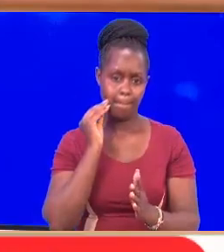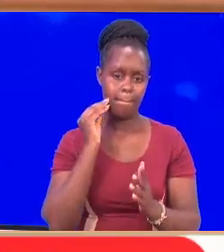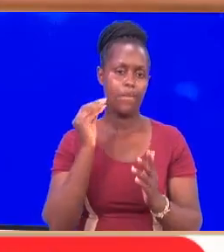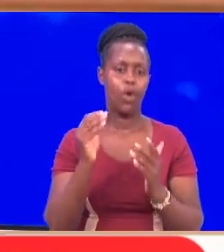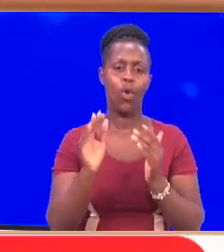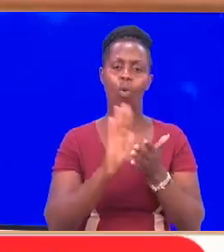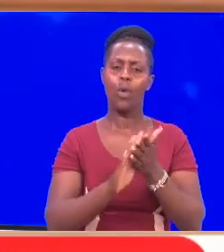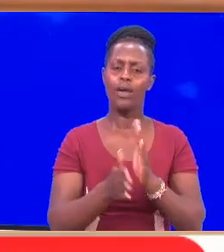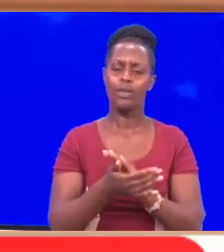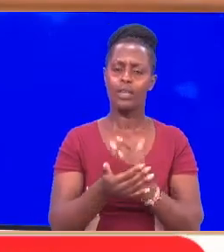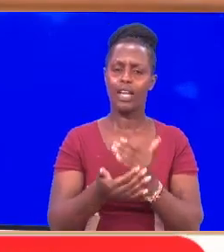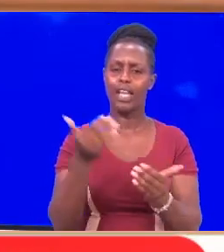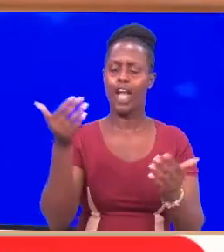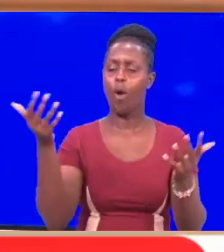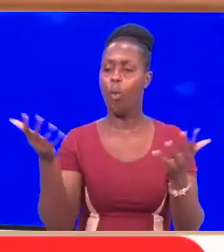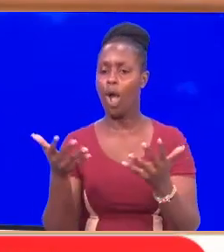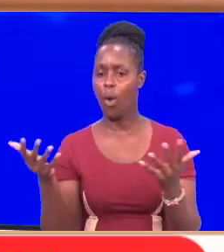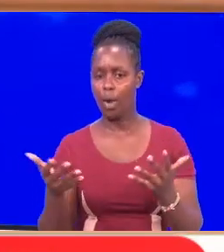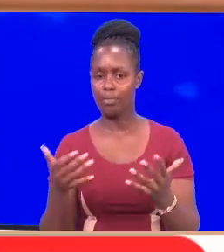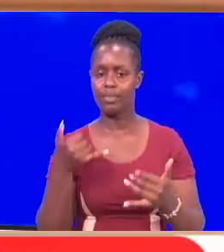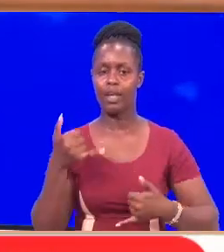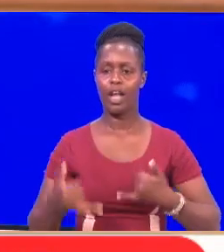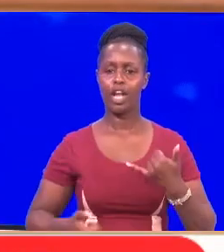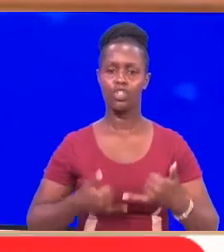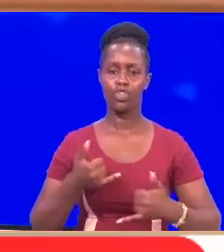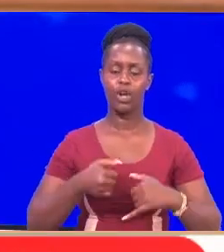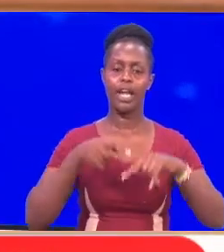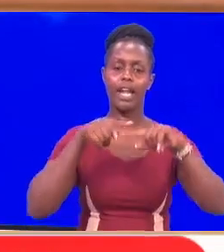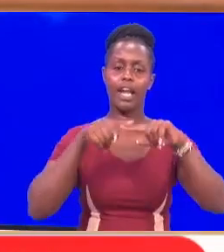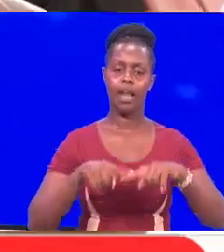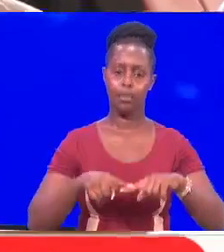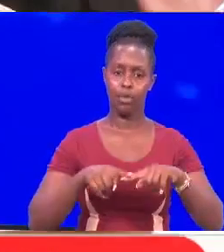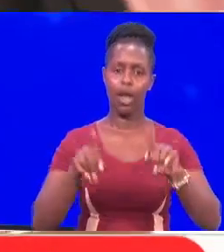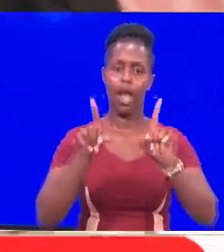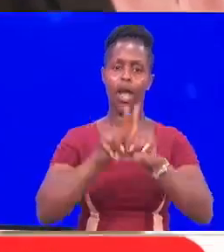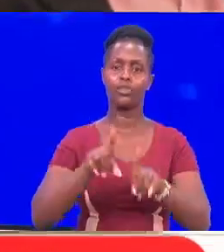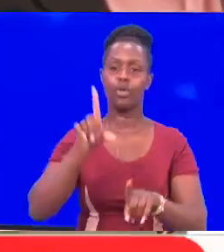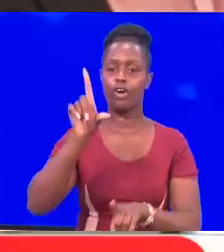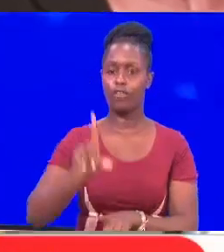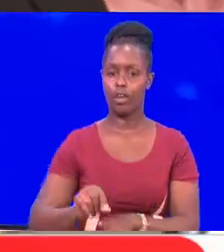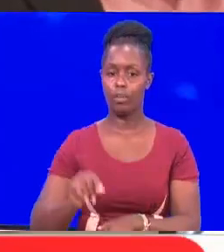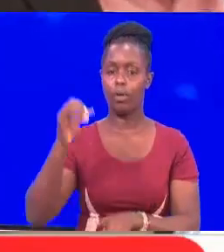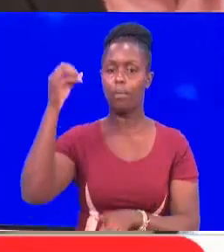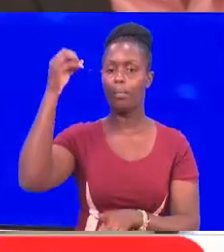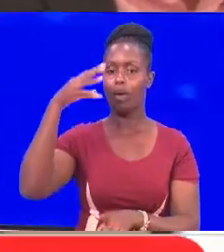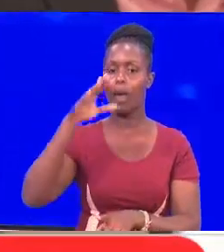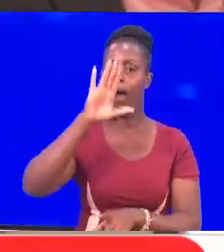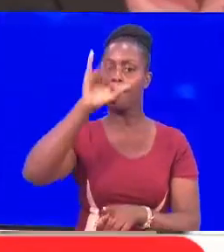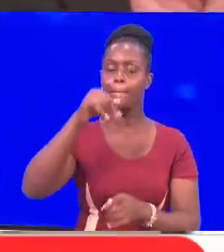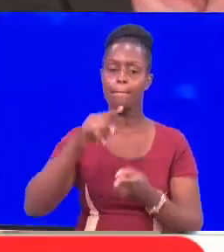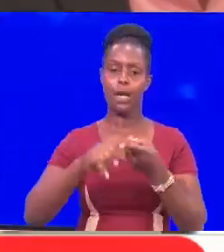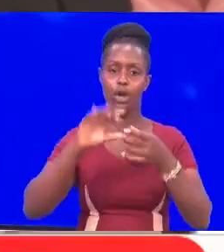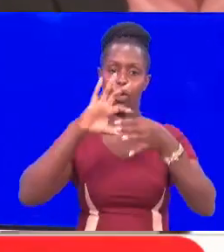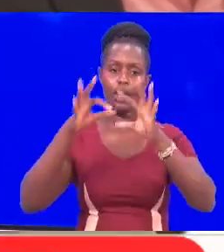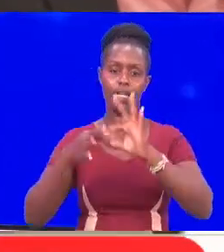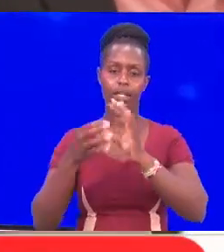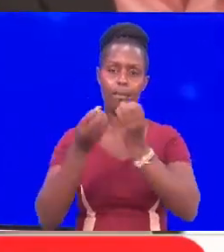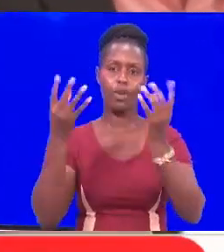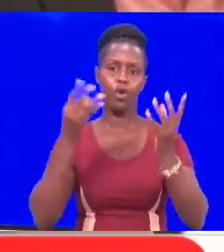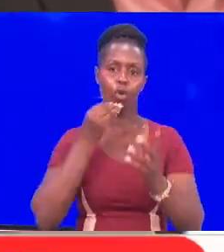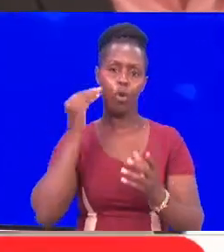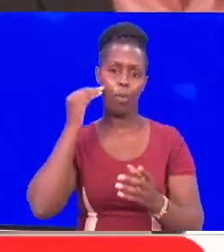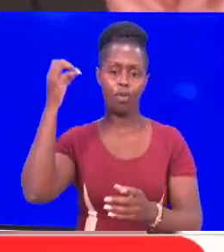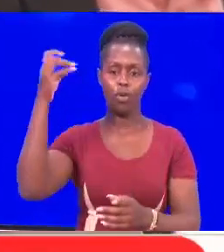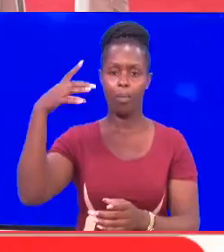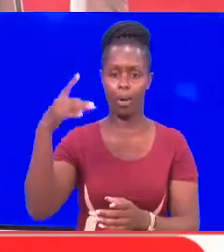location, enjoys reliable and affordable energy. By connecting millions of households to power grid, we